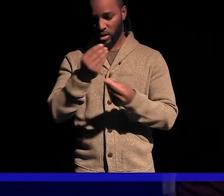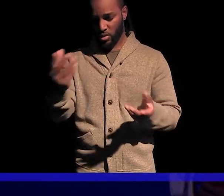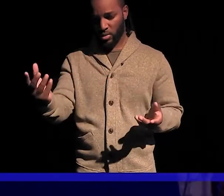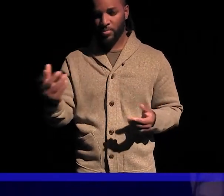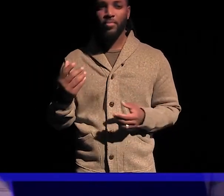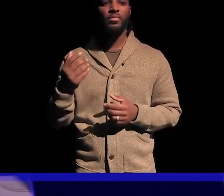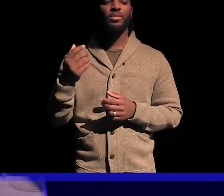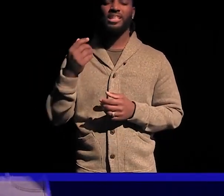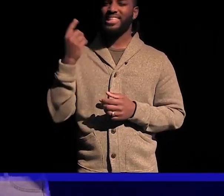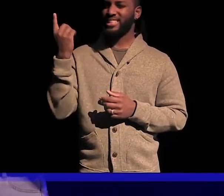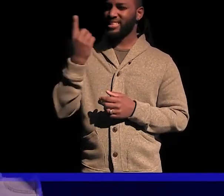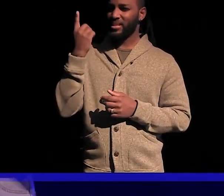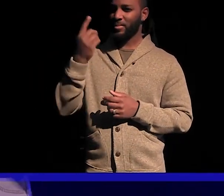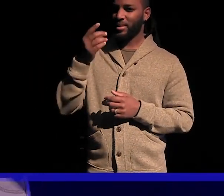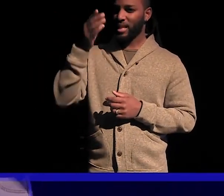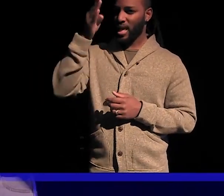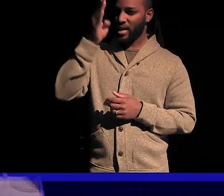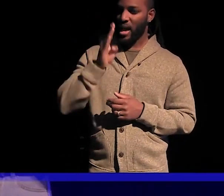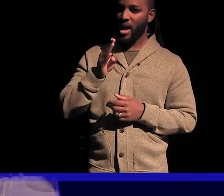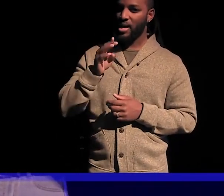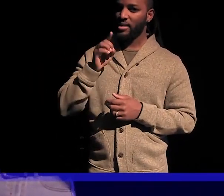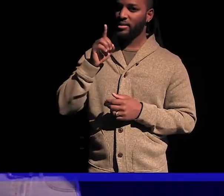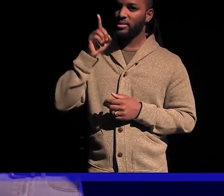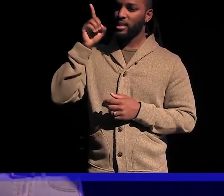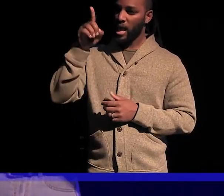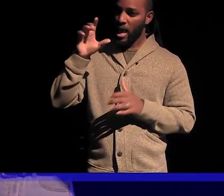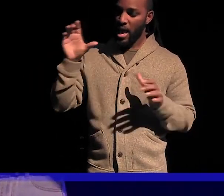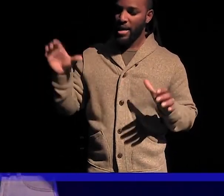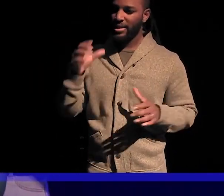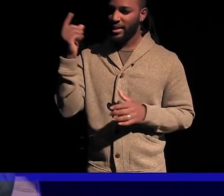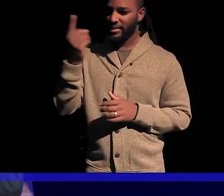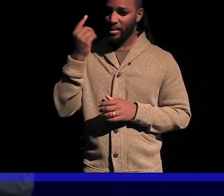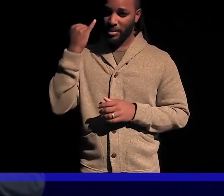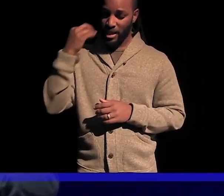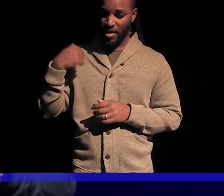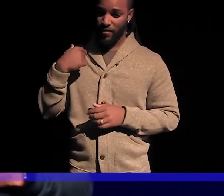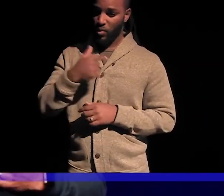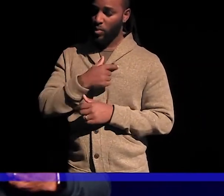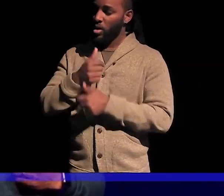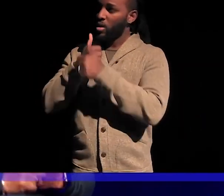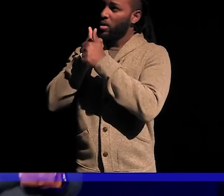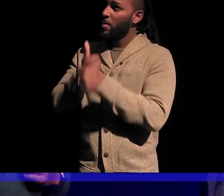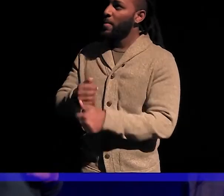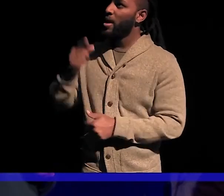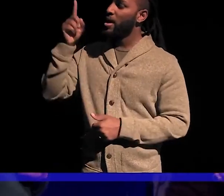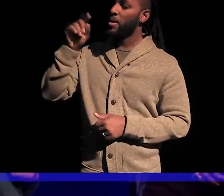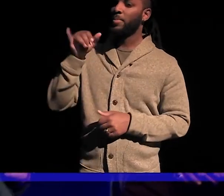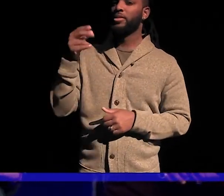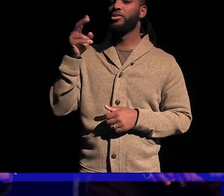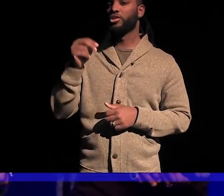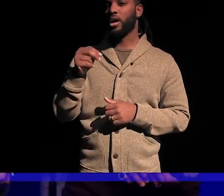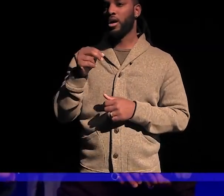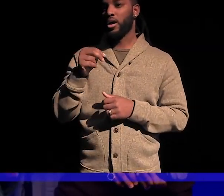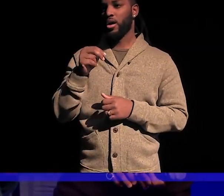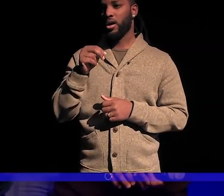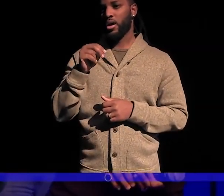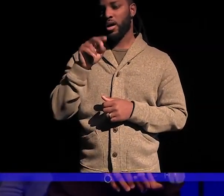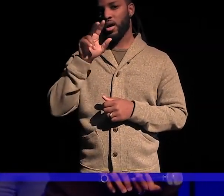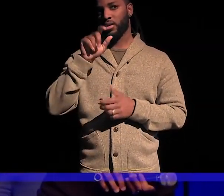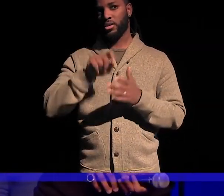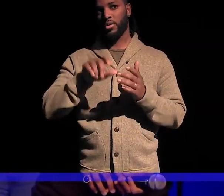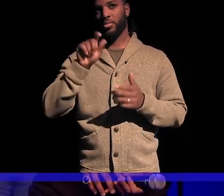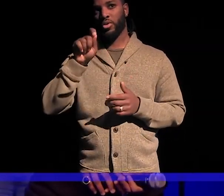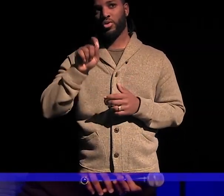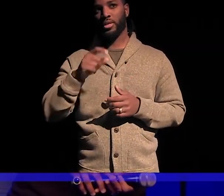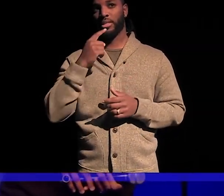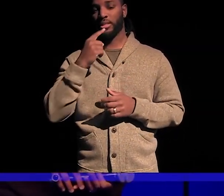There's something that God does in response to our obedience to him. John 14:21, he says this. He says, whoever has my words and keeps them,